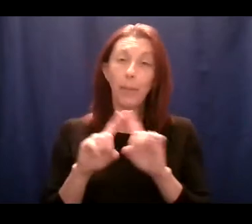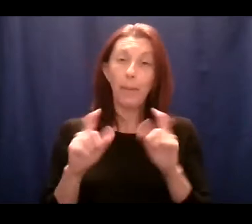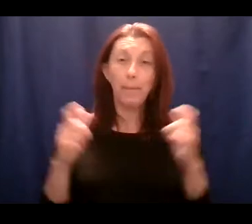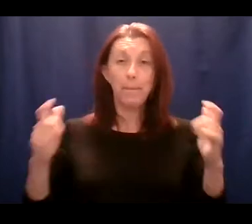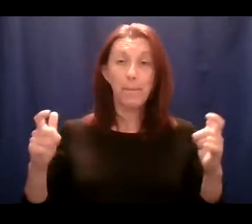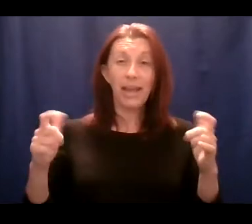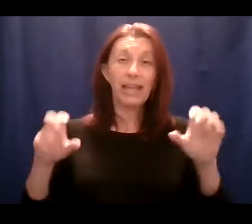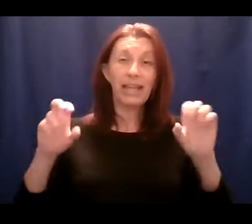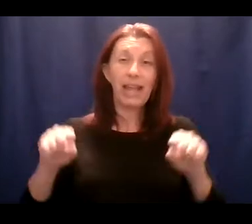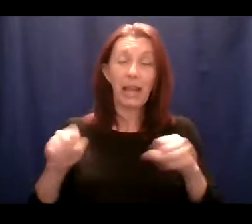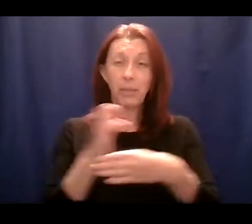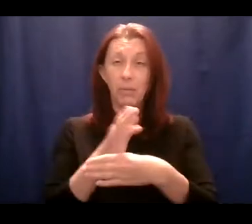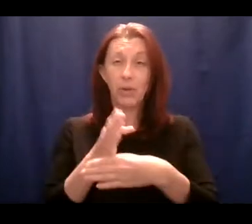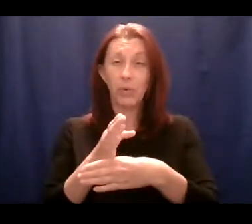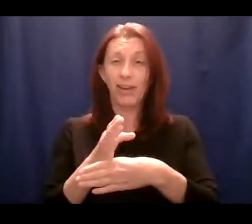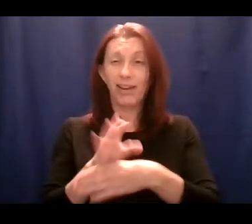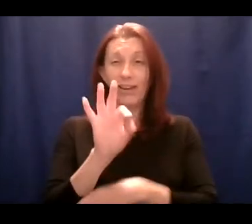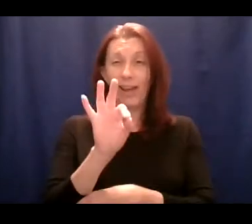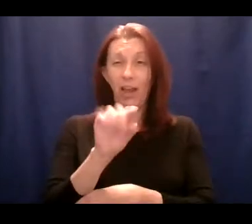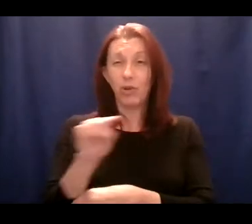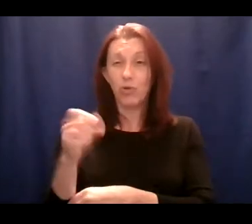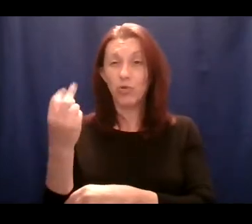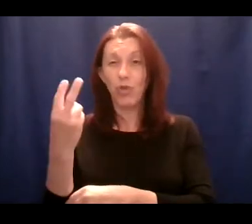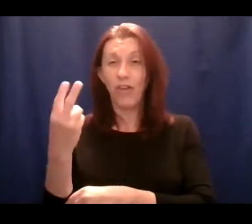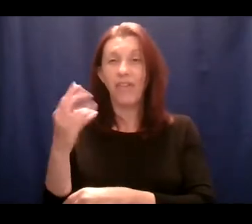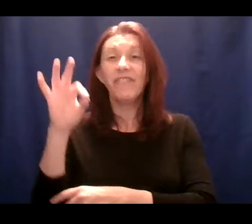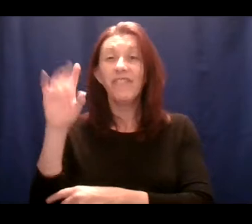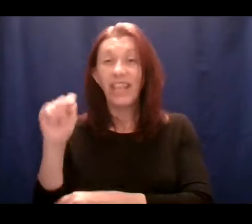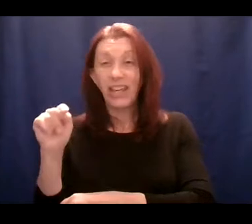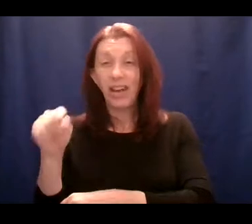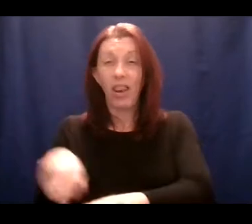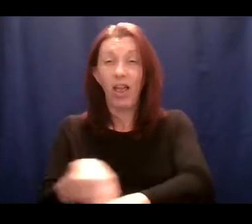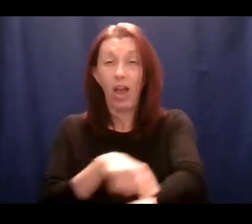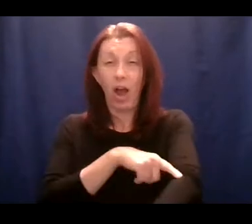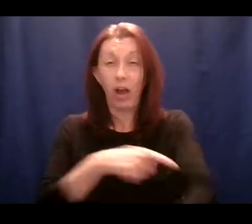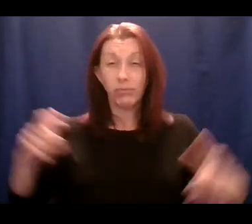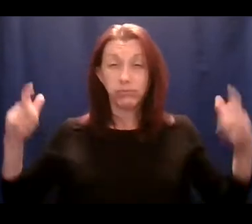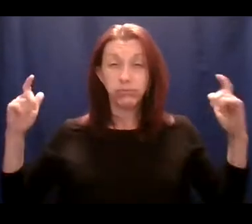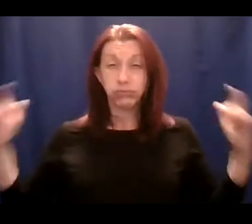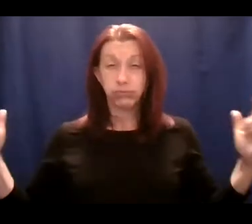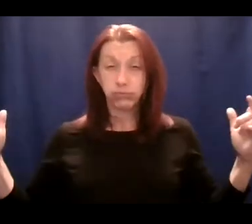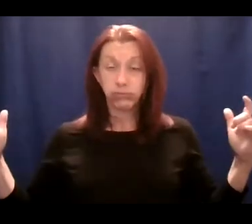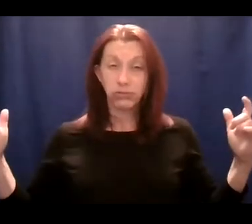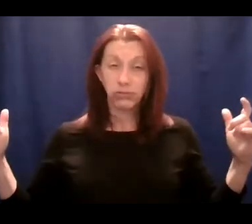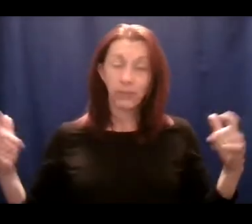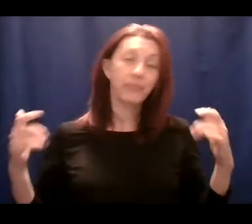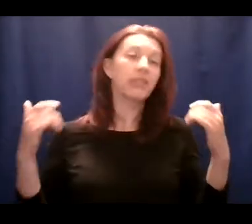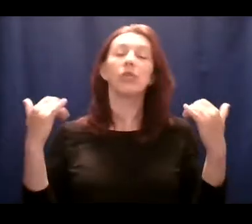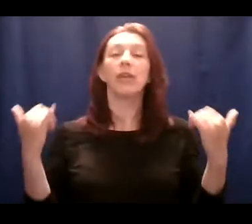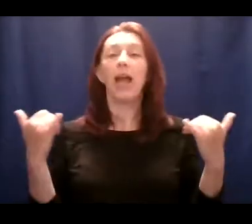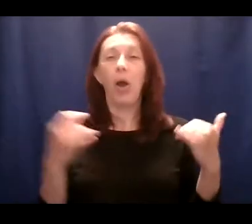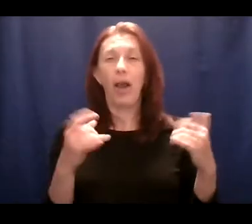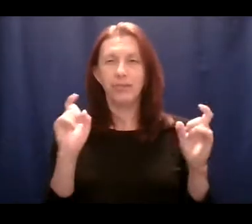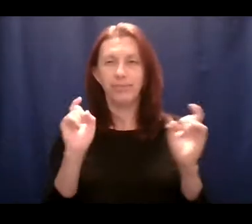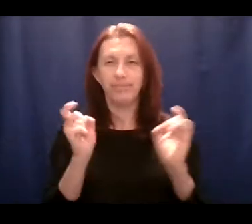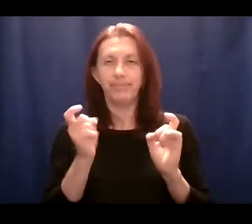9 and 12 feet long. I'm going to go ahead and turn our studio lights on, and I'll turn this down so it's